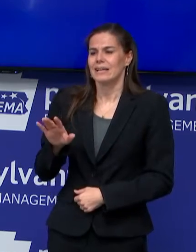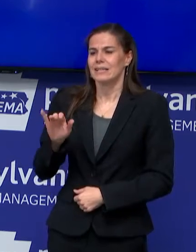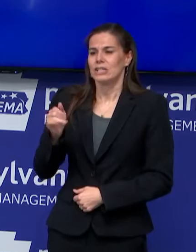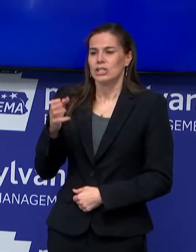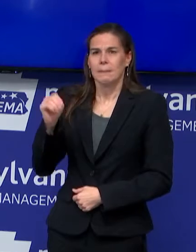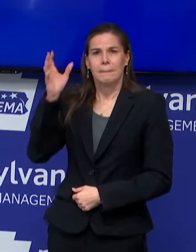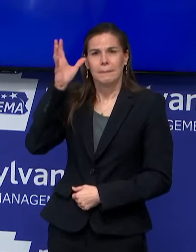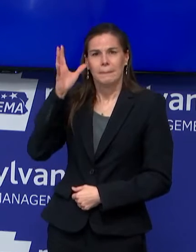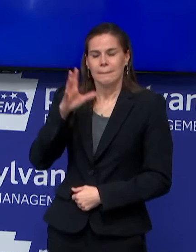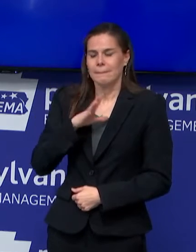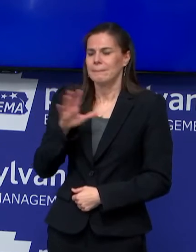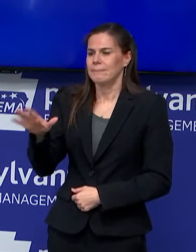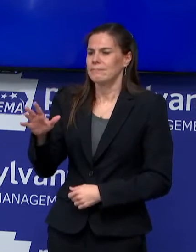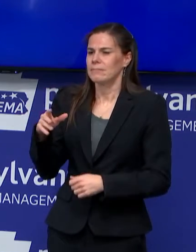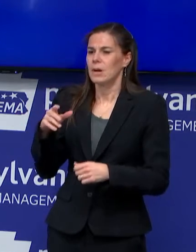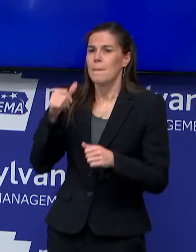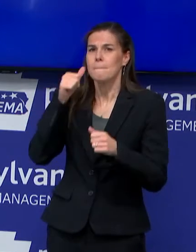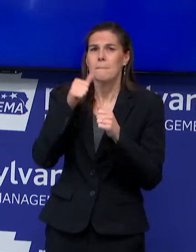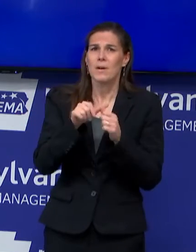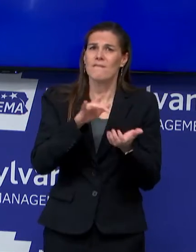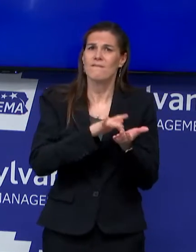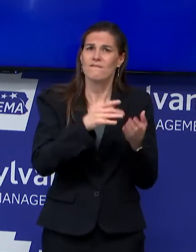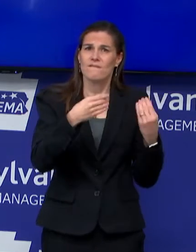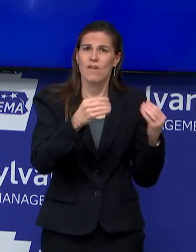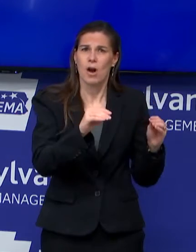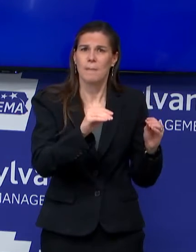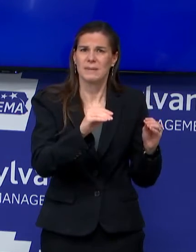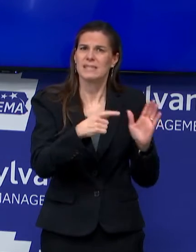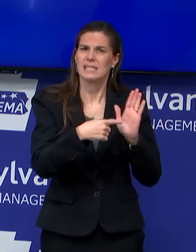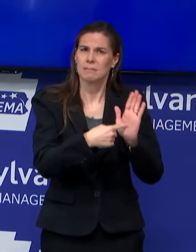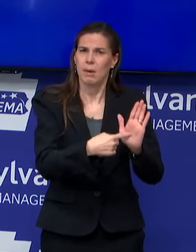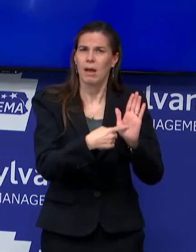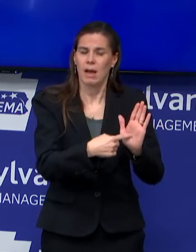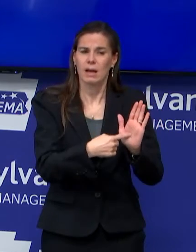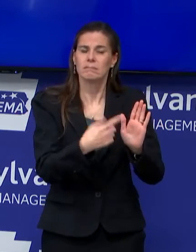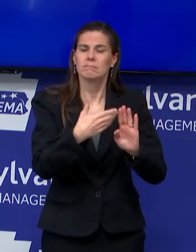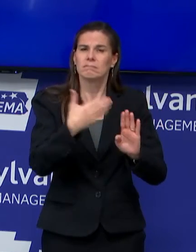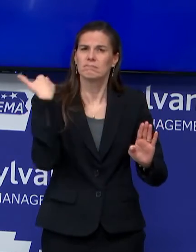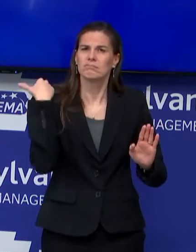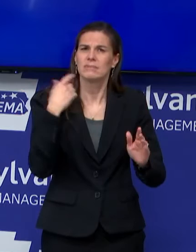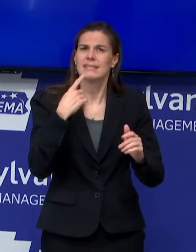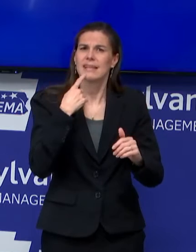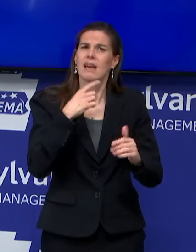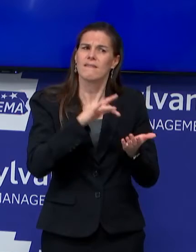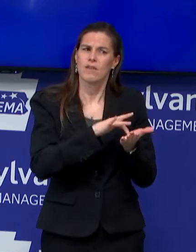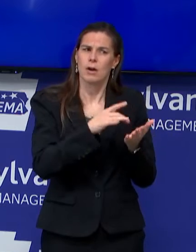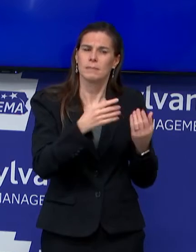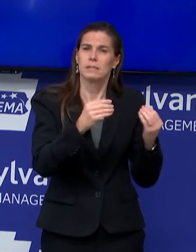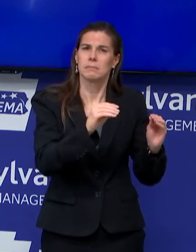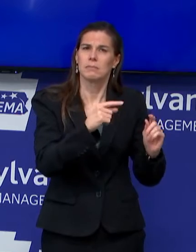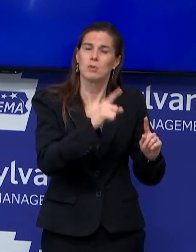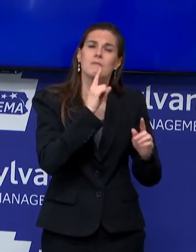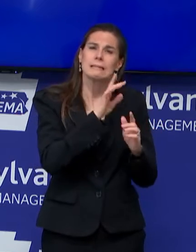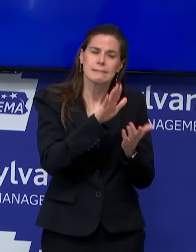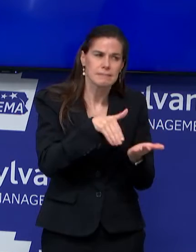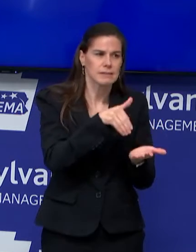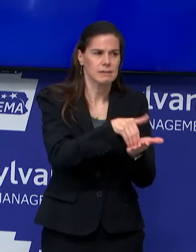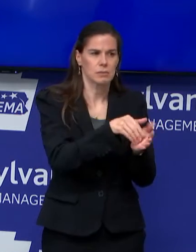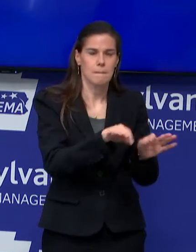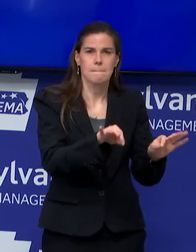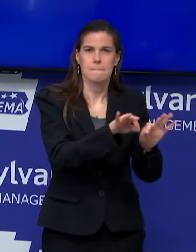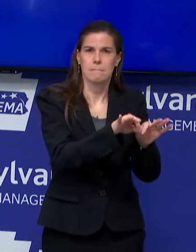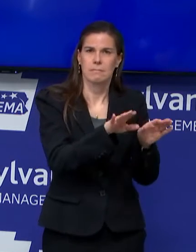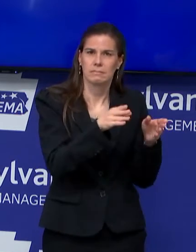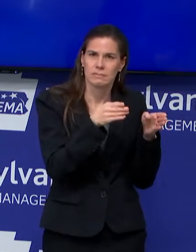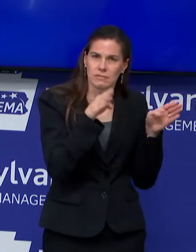in the early going, the pharmacy model, the Department of Health was saying the pharmacy model in the community was really central to the plan. But recent changes like